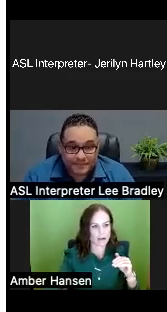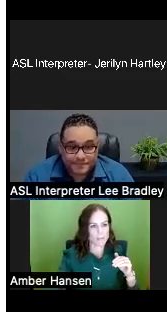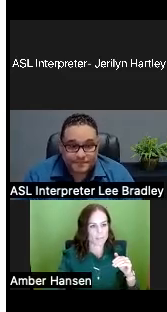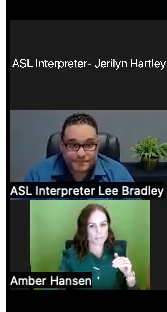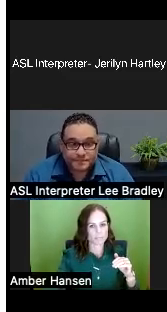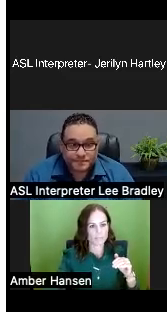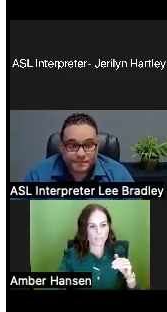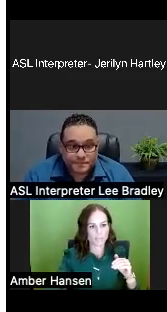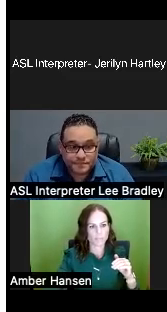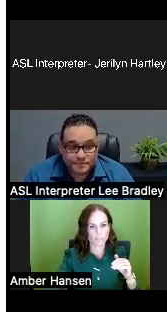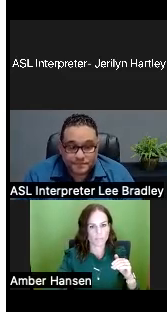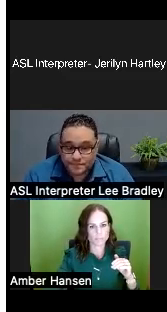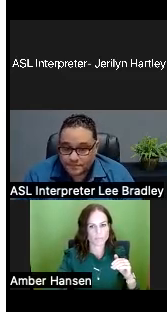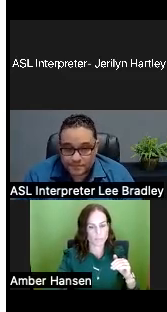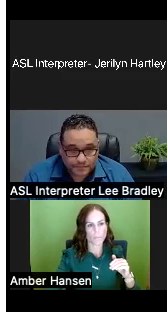slide.